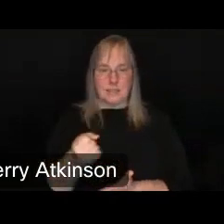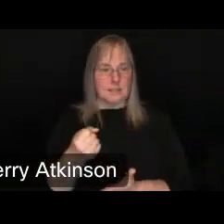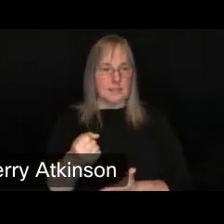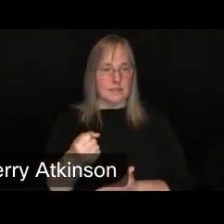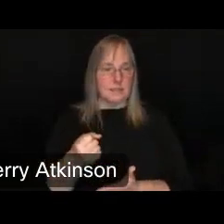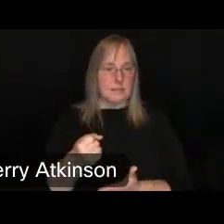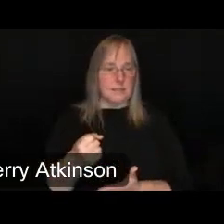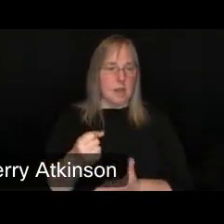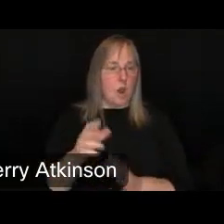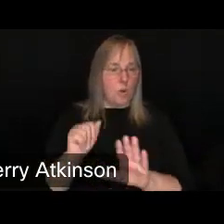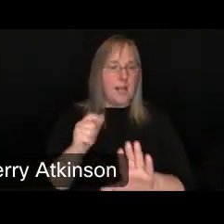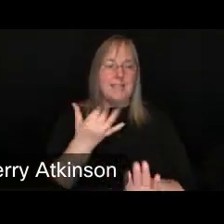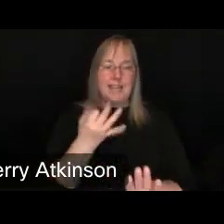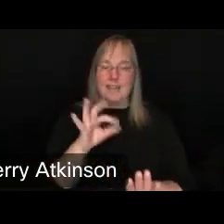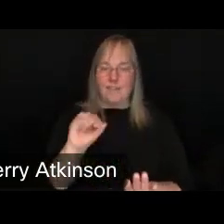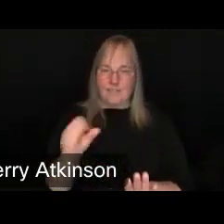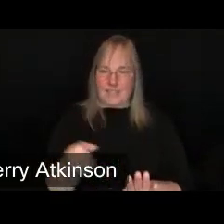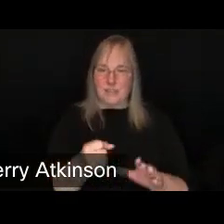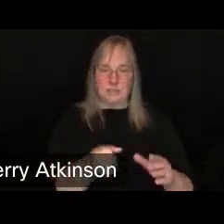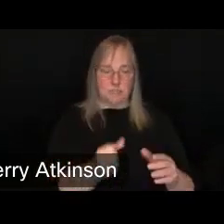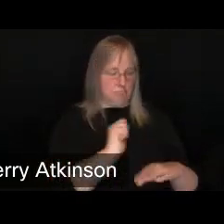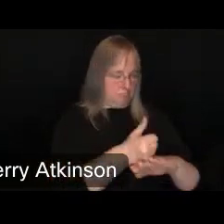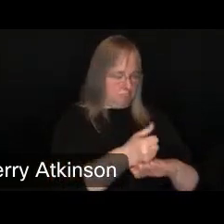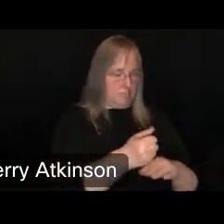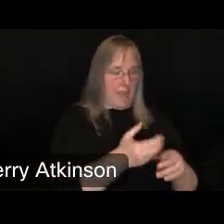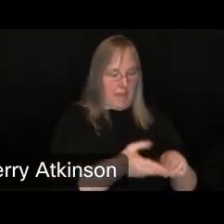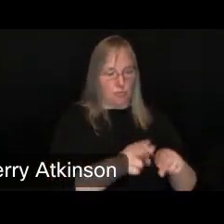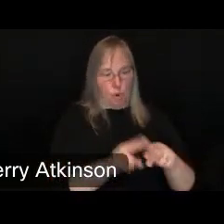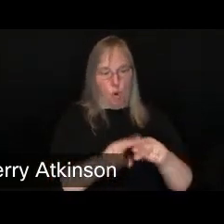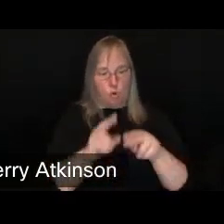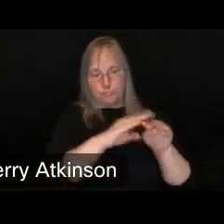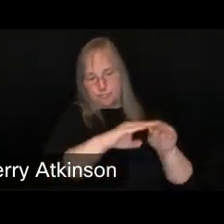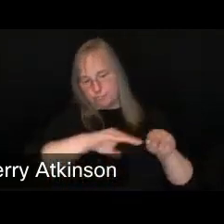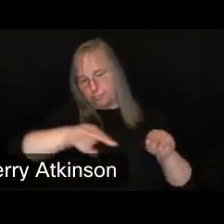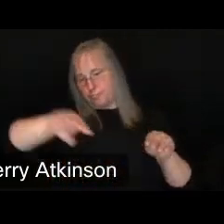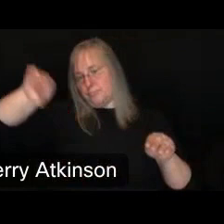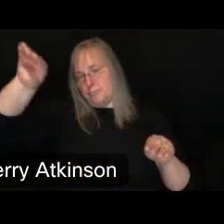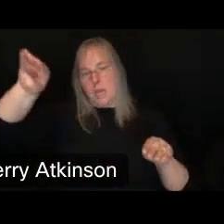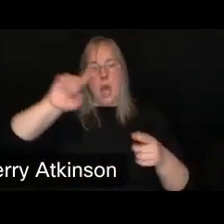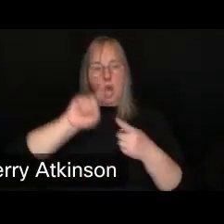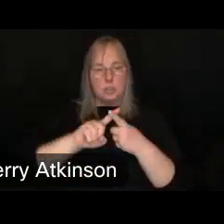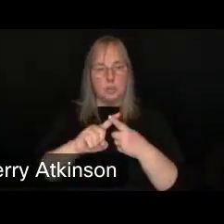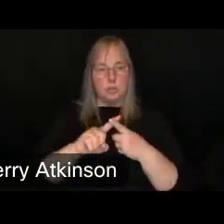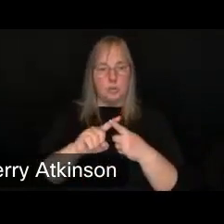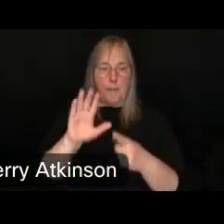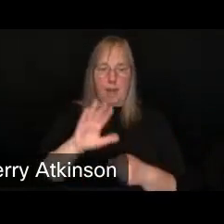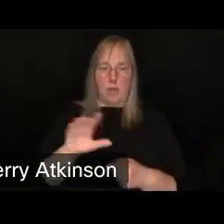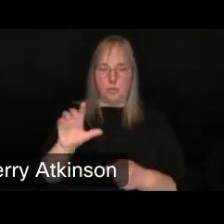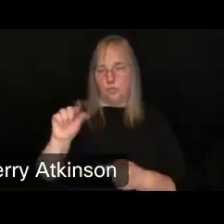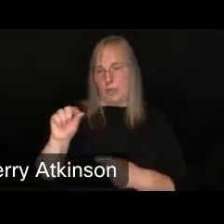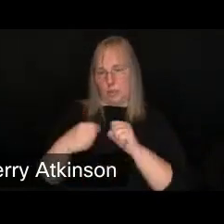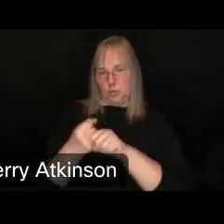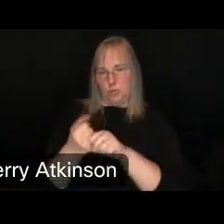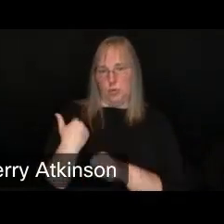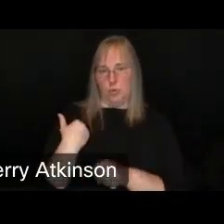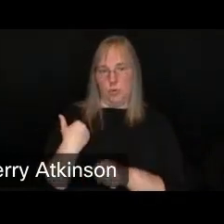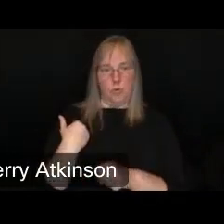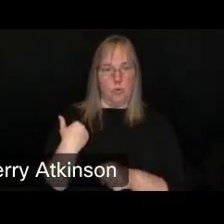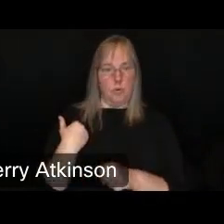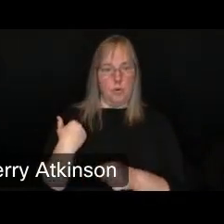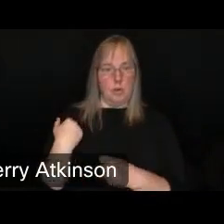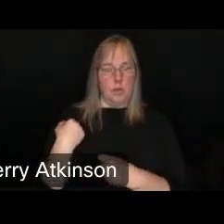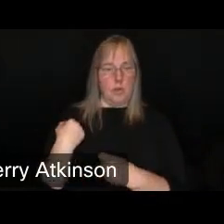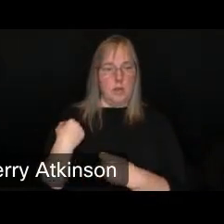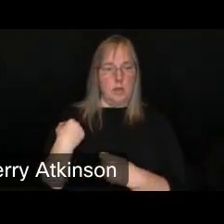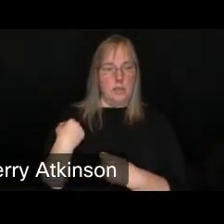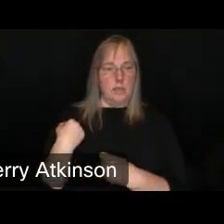mid-1950s there, and has been growing pretty fast until about 2 decades ago. And since